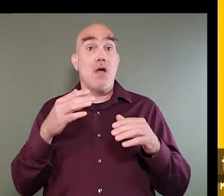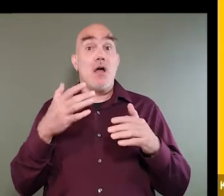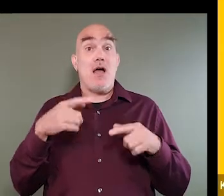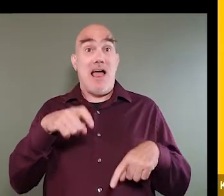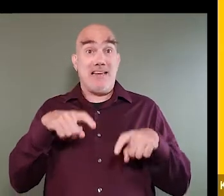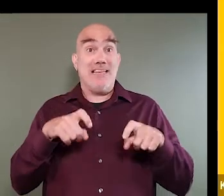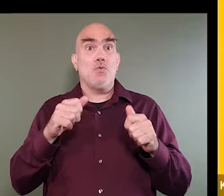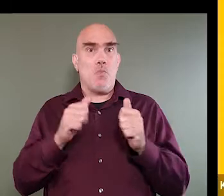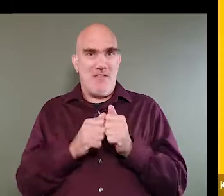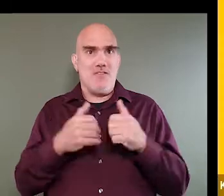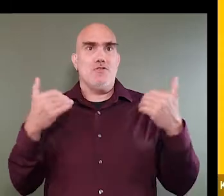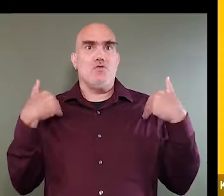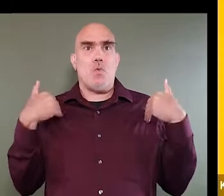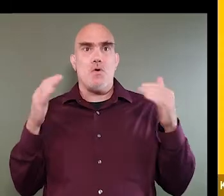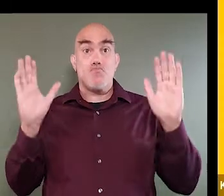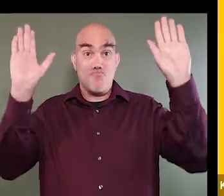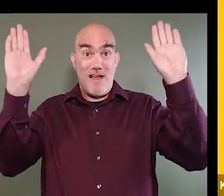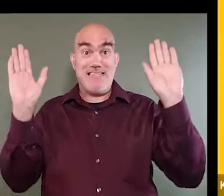press.